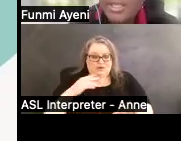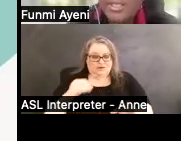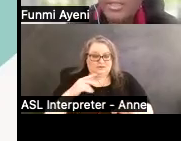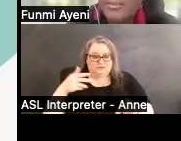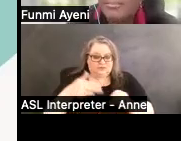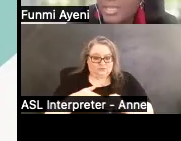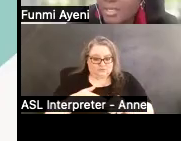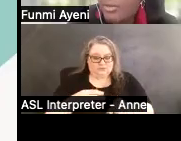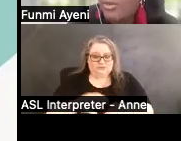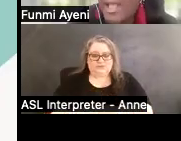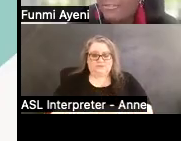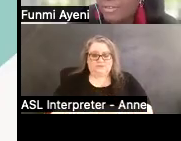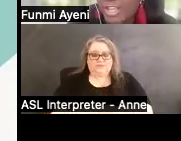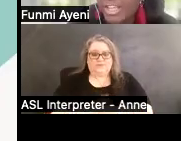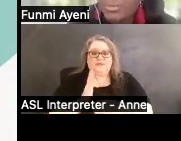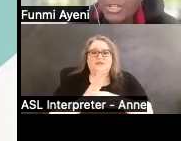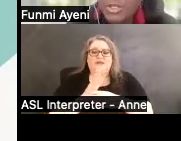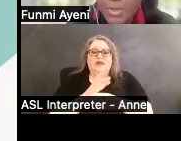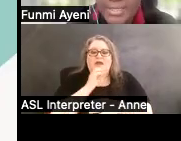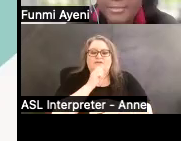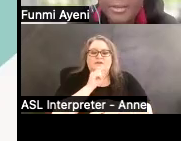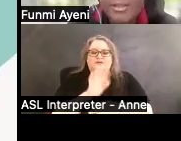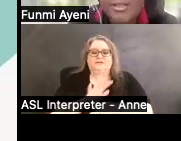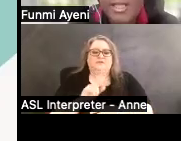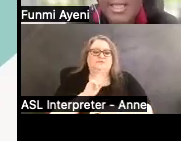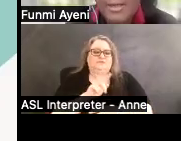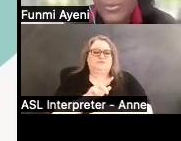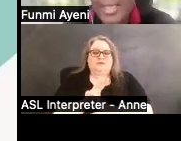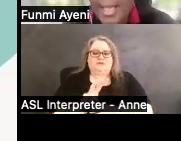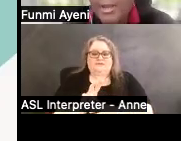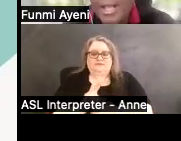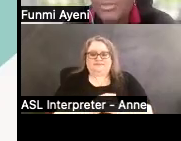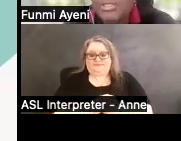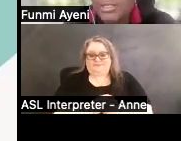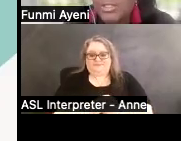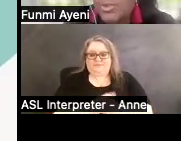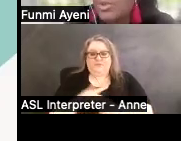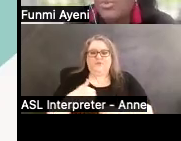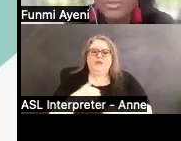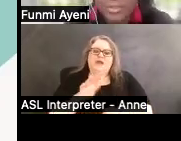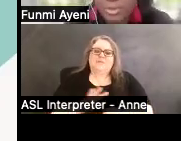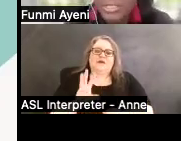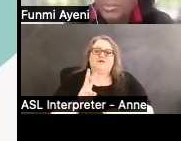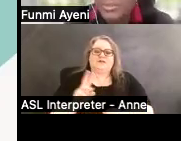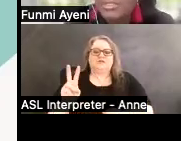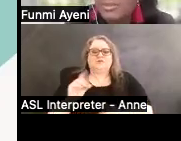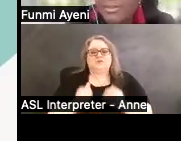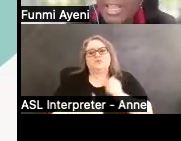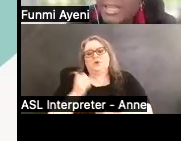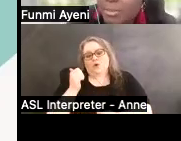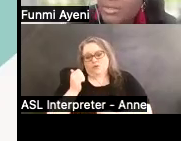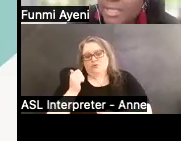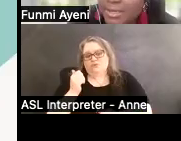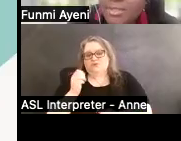old, the median or average age being 27. We had about 62, so most of the participants,